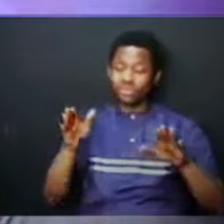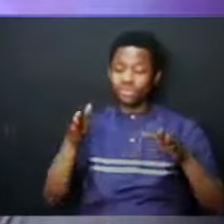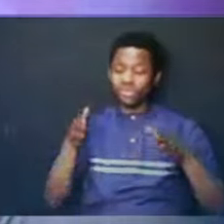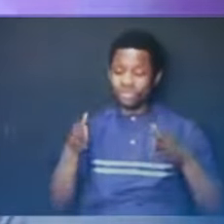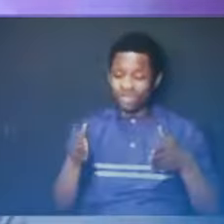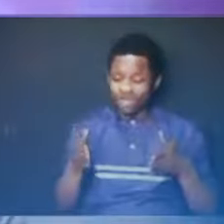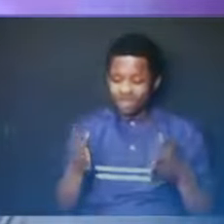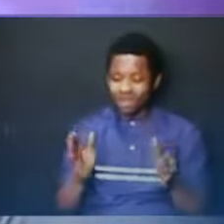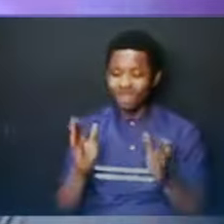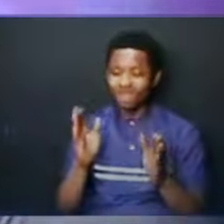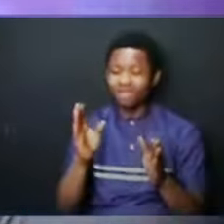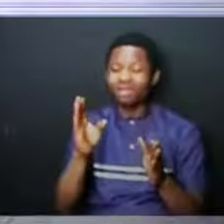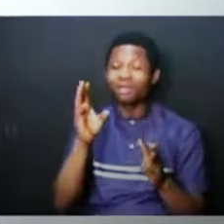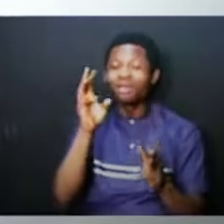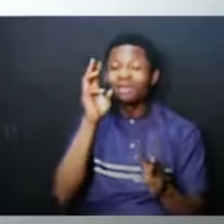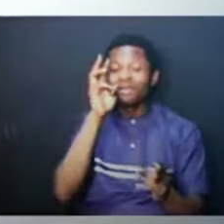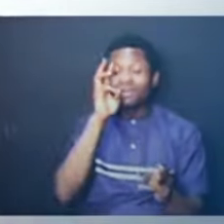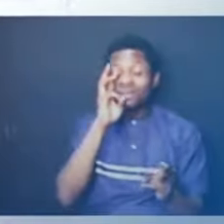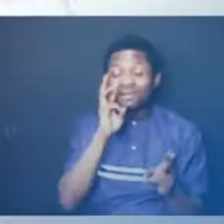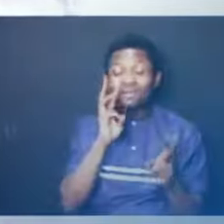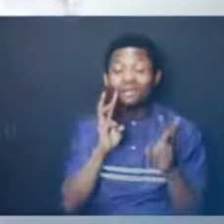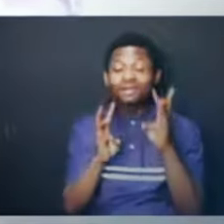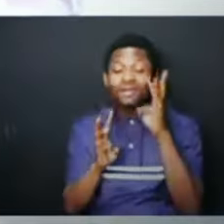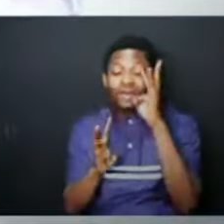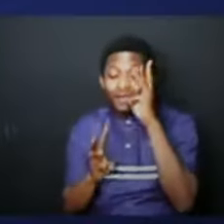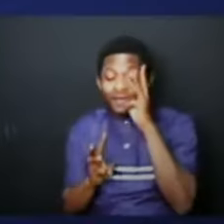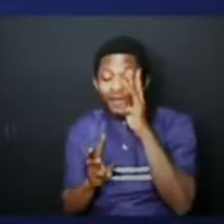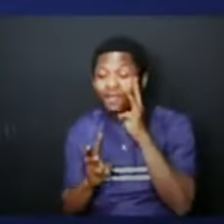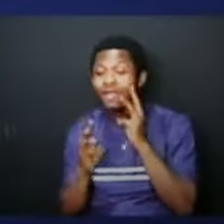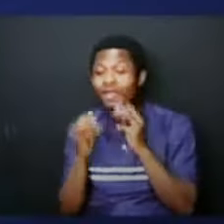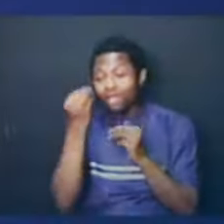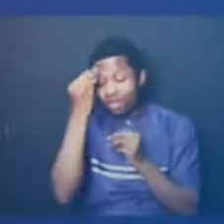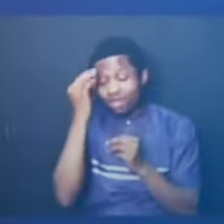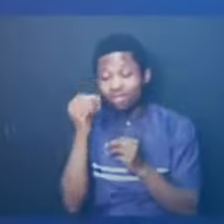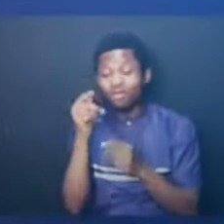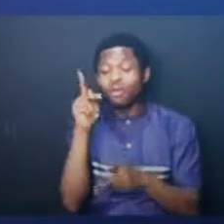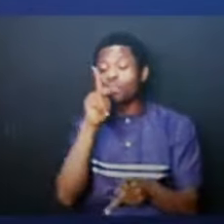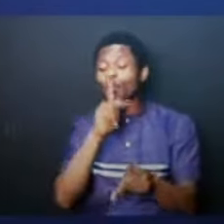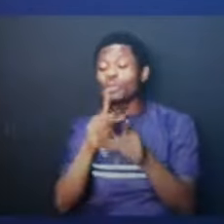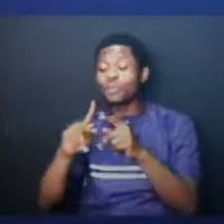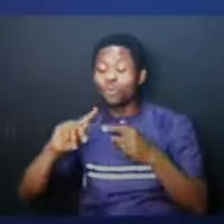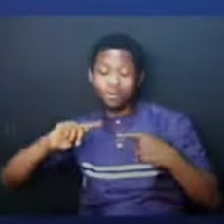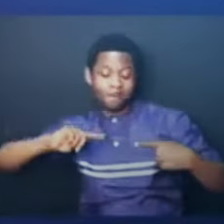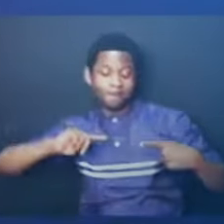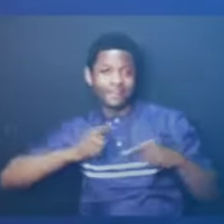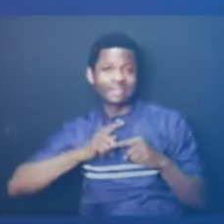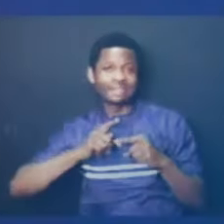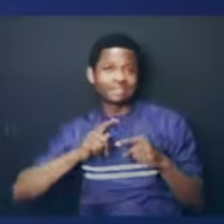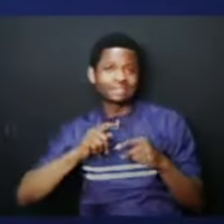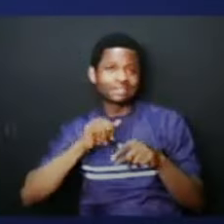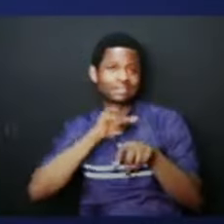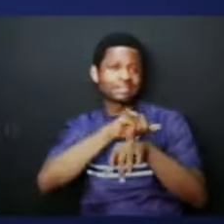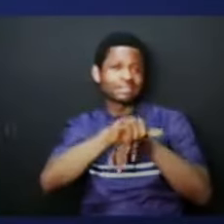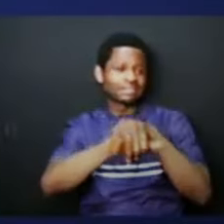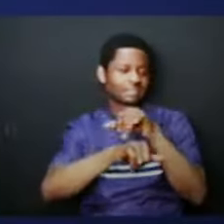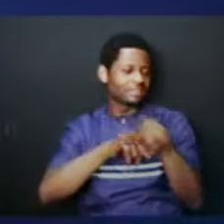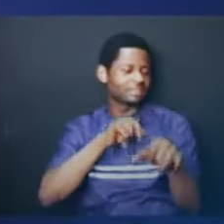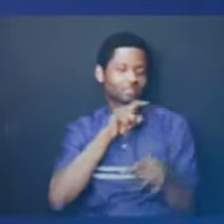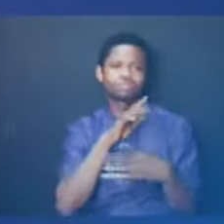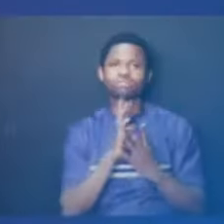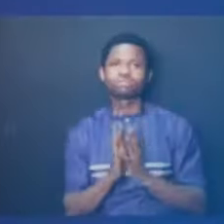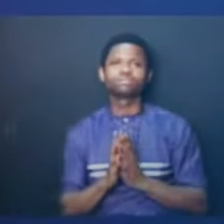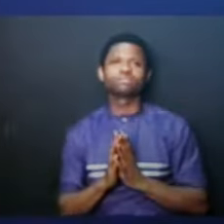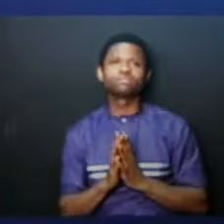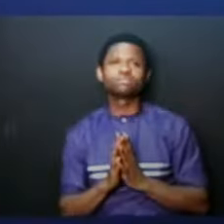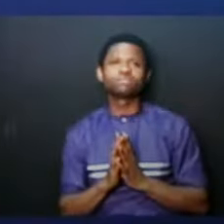persons deceive you. Adofunum ni amekani me makwan emani odi ya ono ni nisuo enada. Bitterness